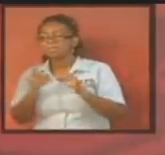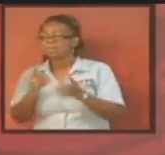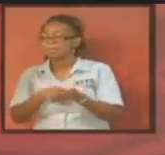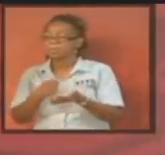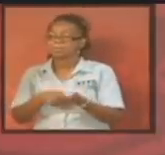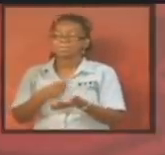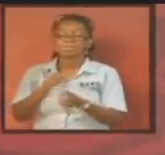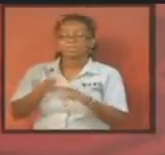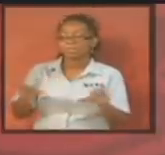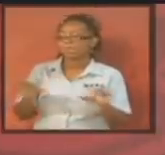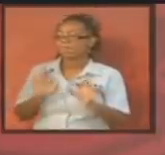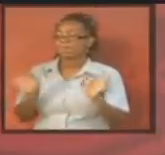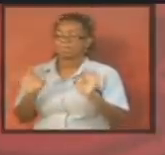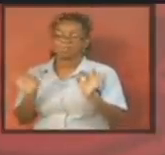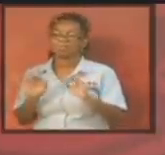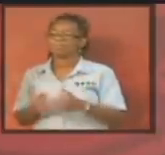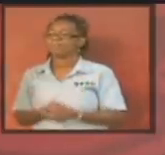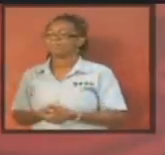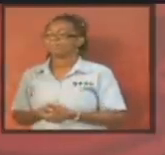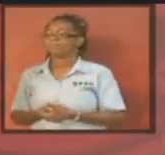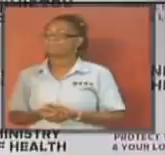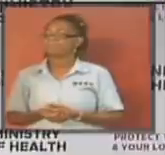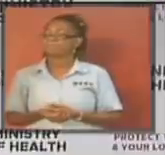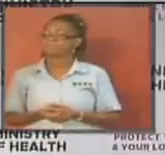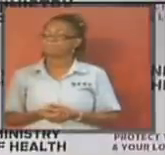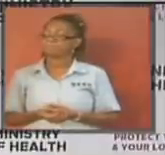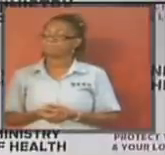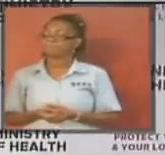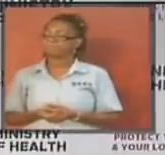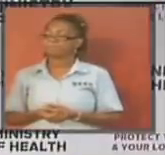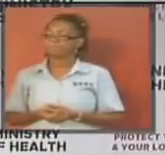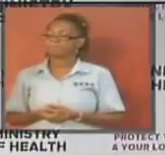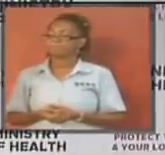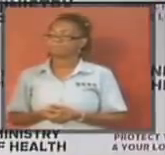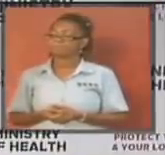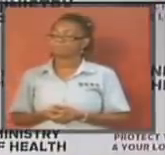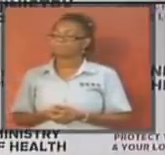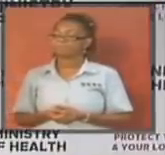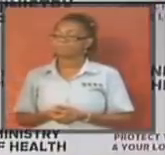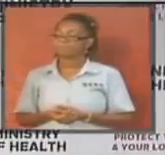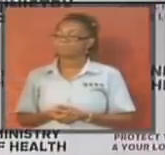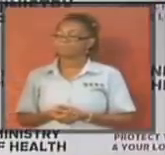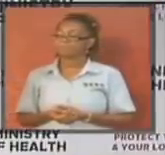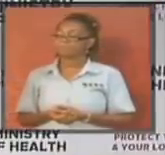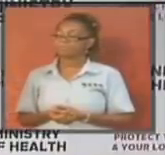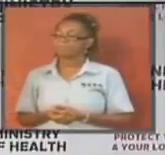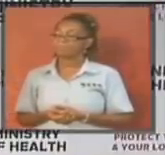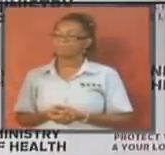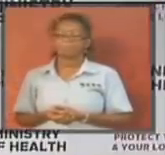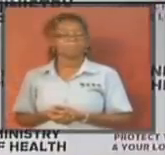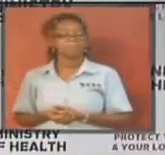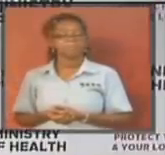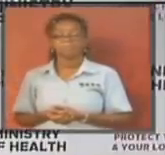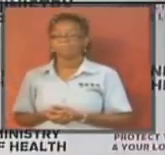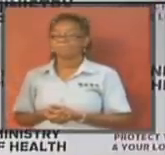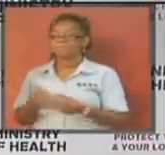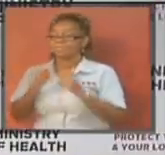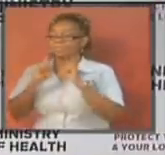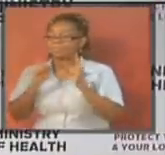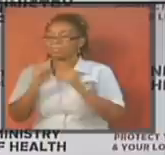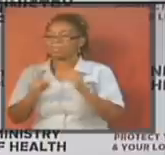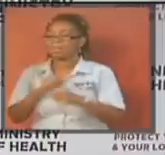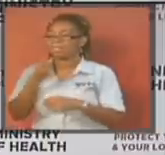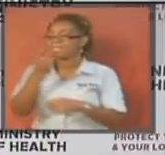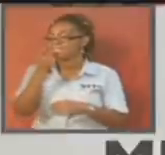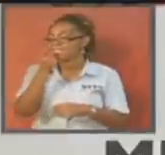So I hope that helps. Okay, yeah. So just to clarify this issue with the dental, veterinary personnel and all of that.